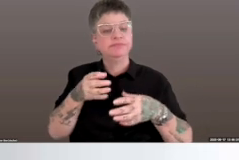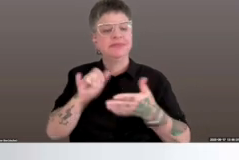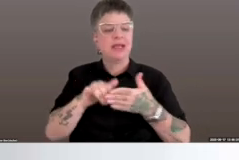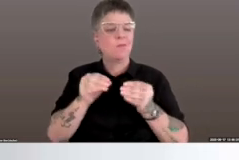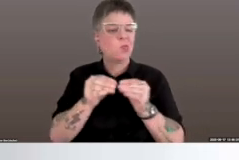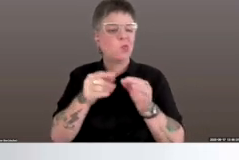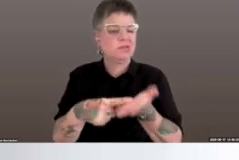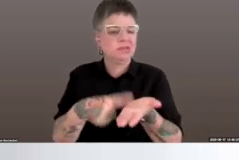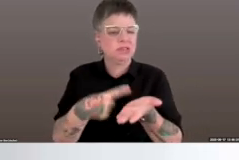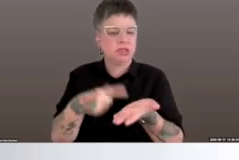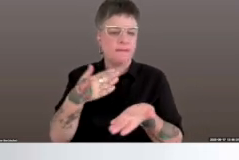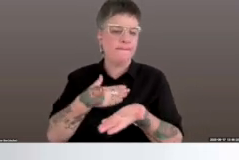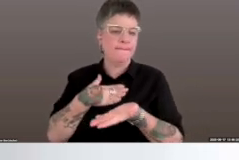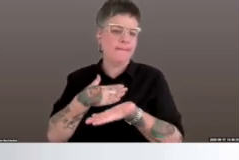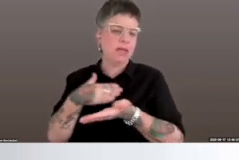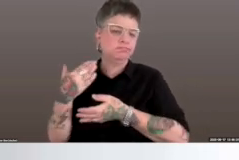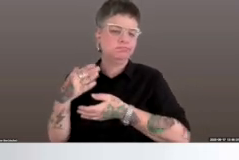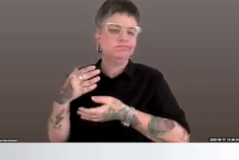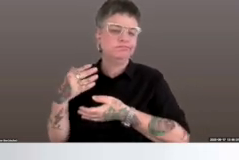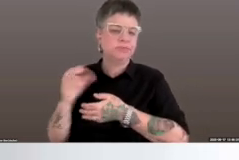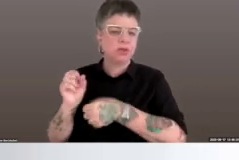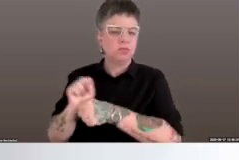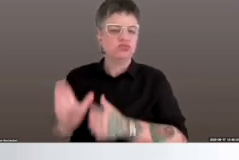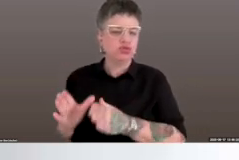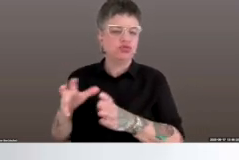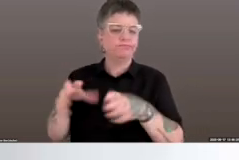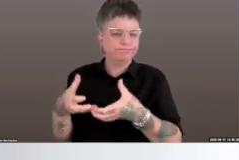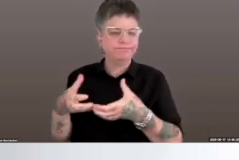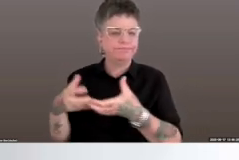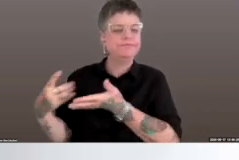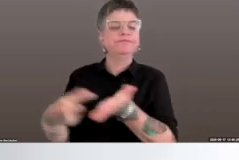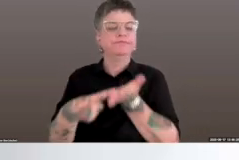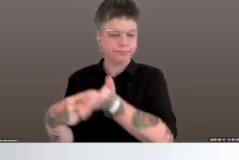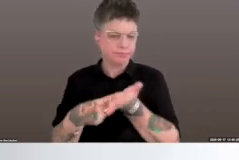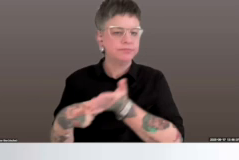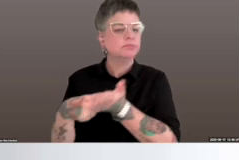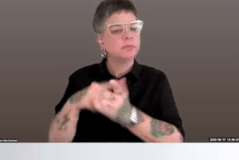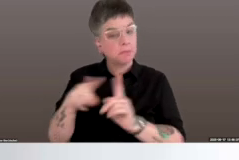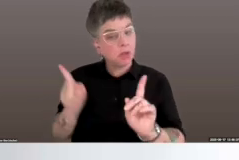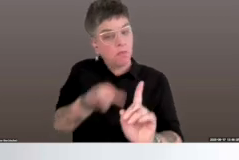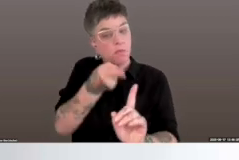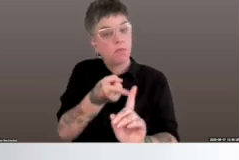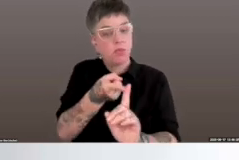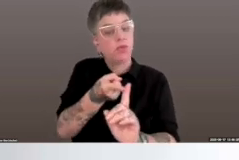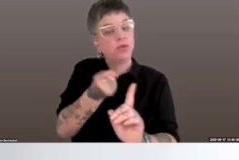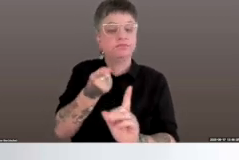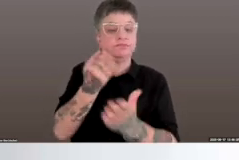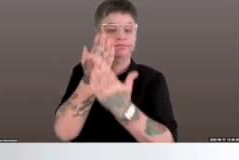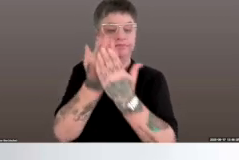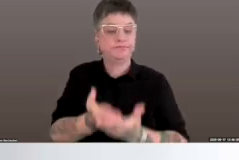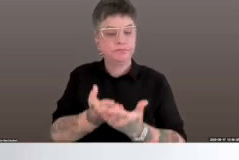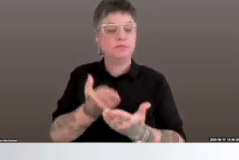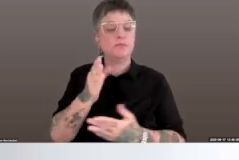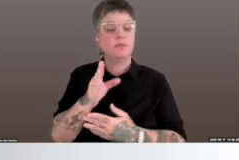Some of my colleagues may have more detailed comments, but just wanted to point out that with the